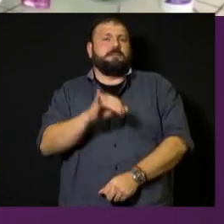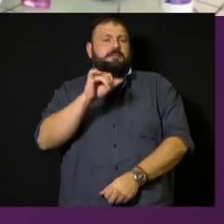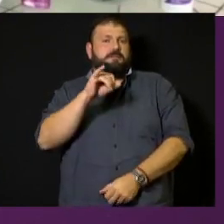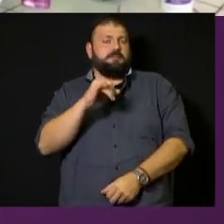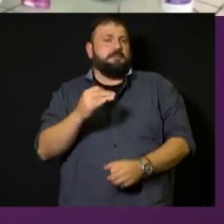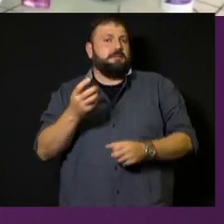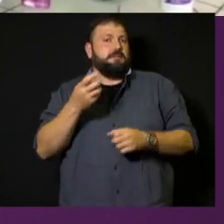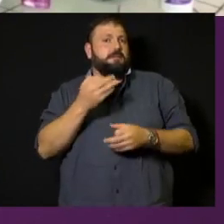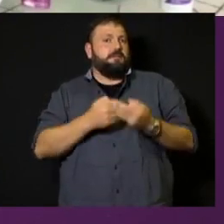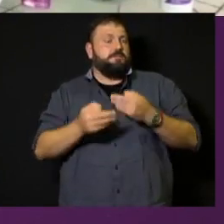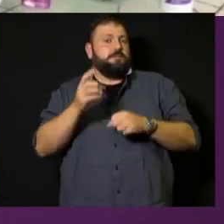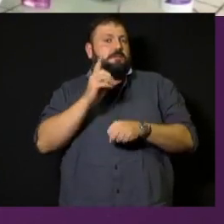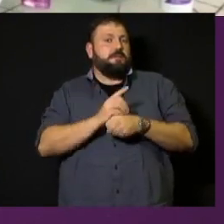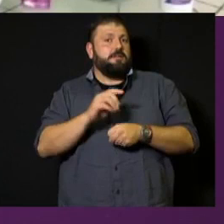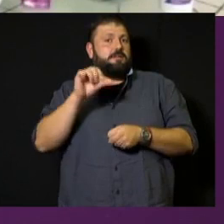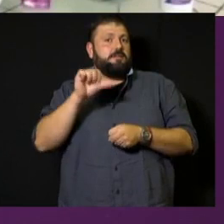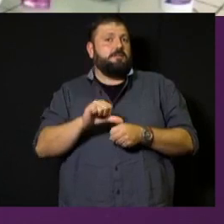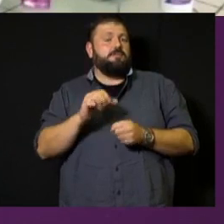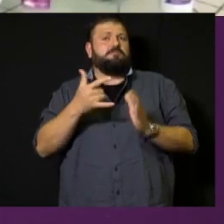Today's check,